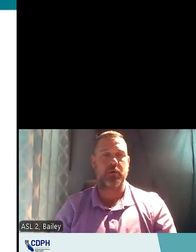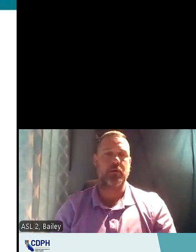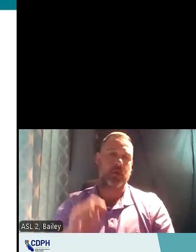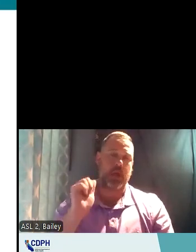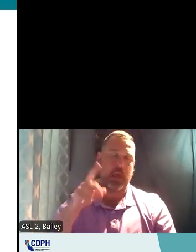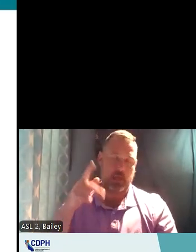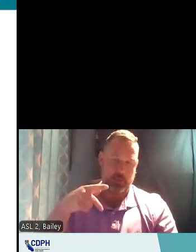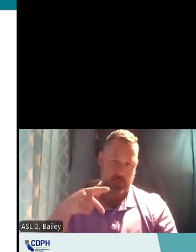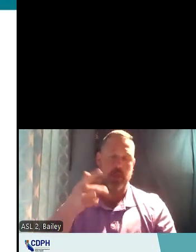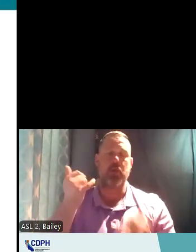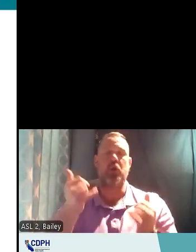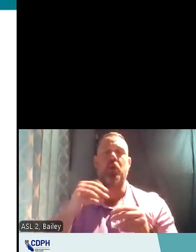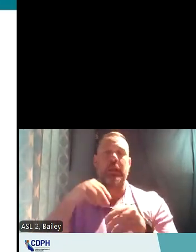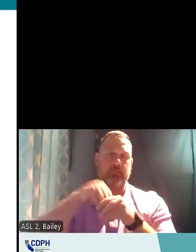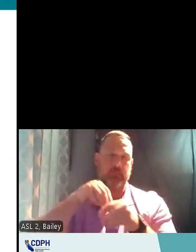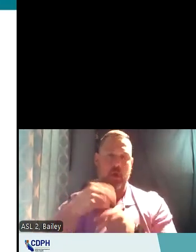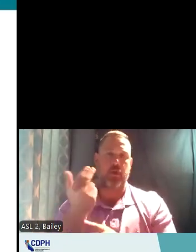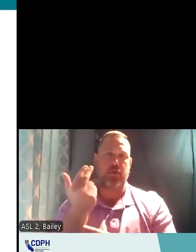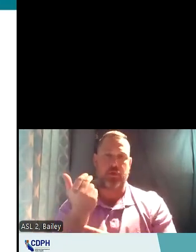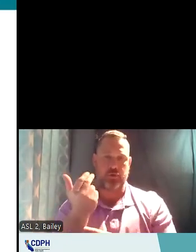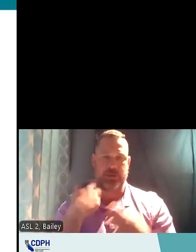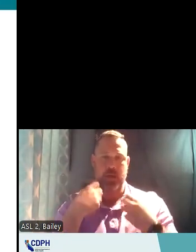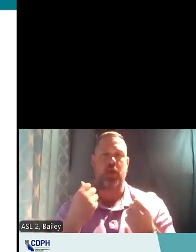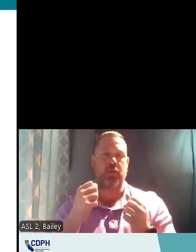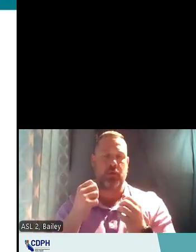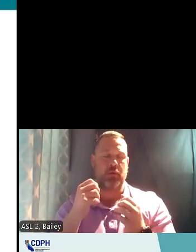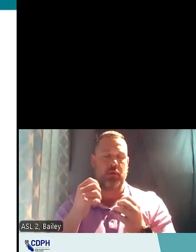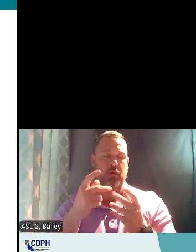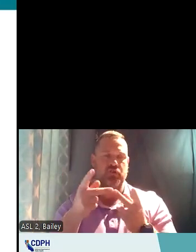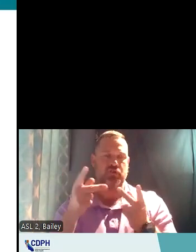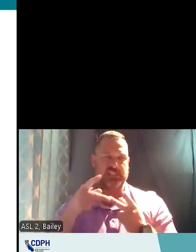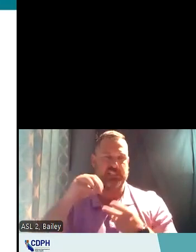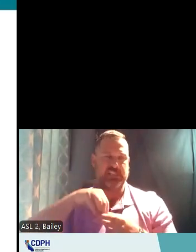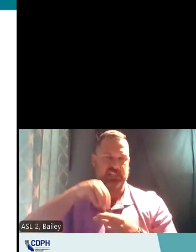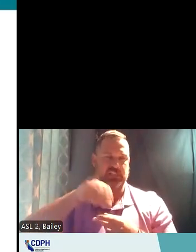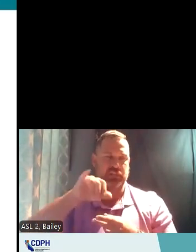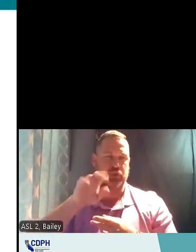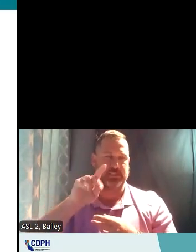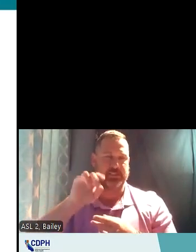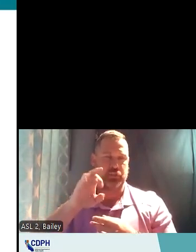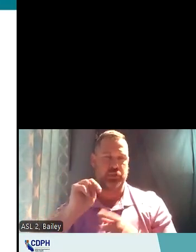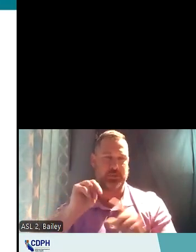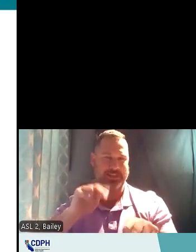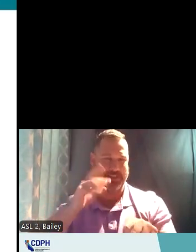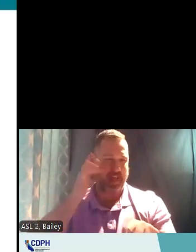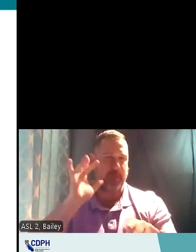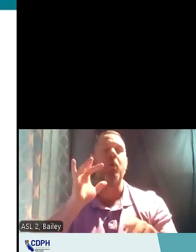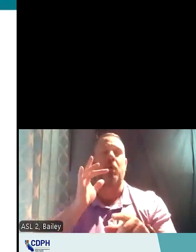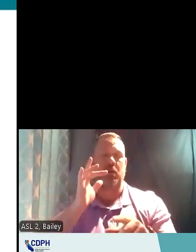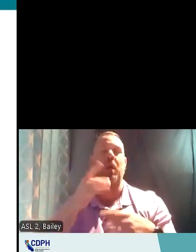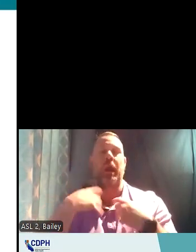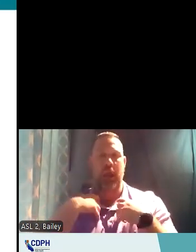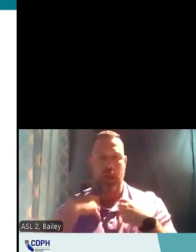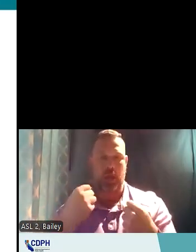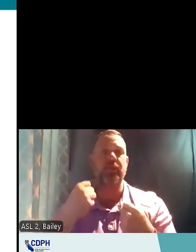ADP currently funds 13 local health jurisdictions throughout the California through the California Healthy